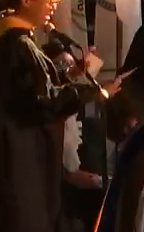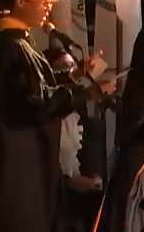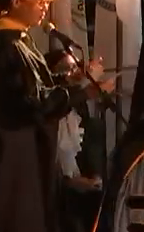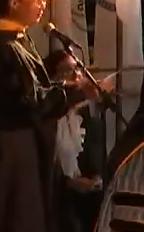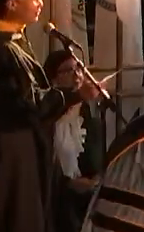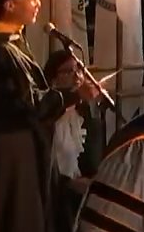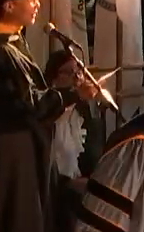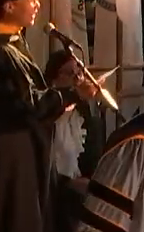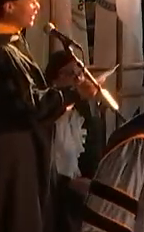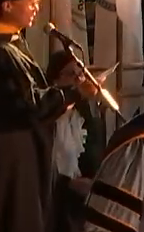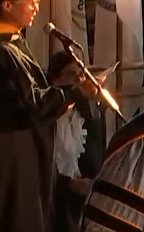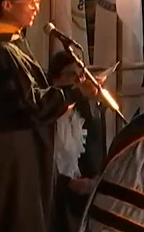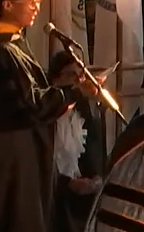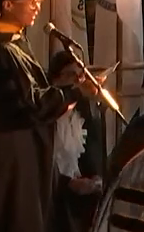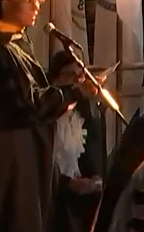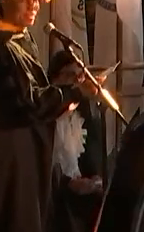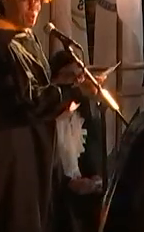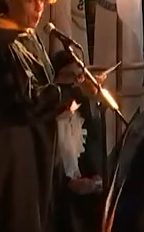I know.